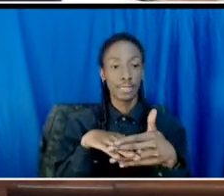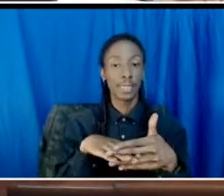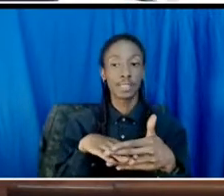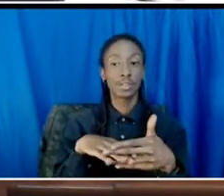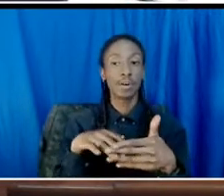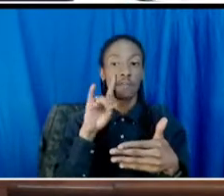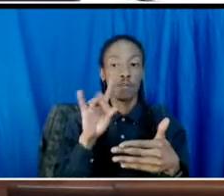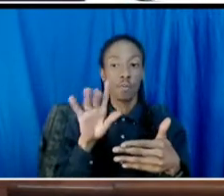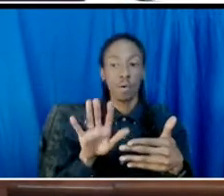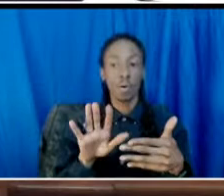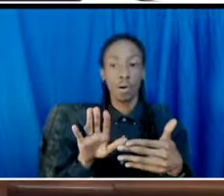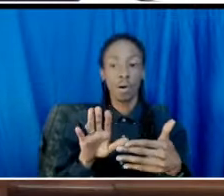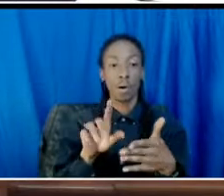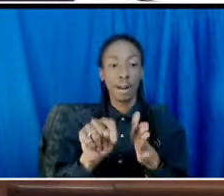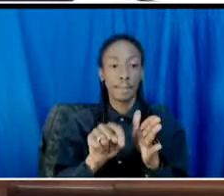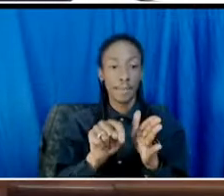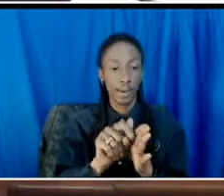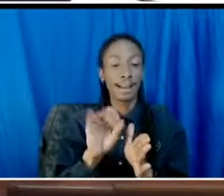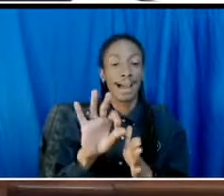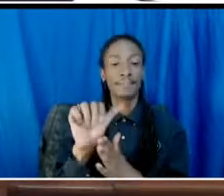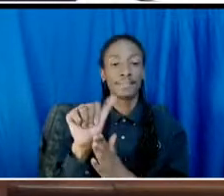approximately 10 minutes.